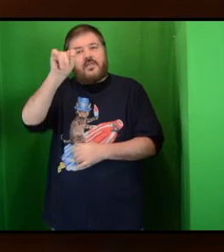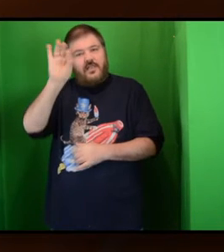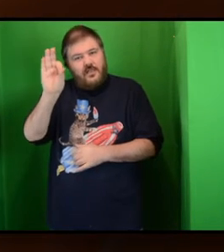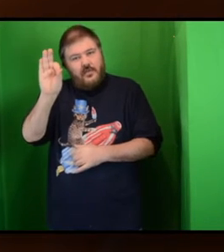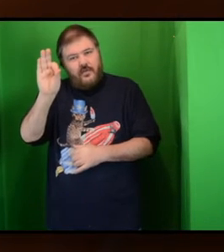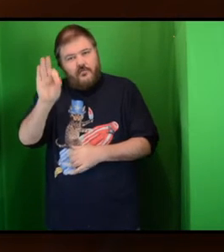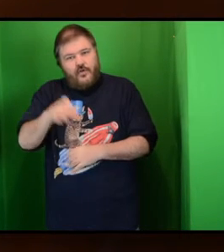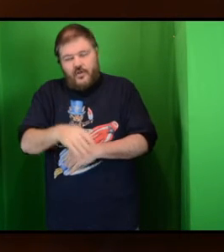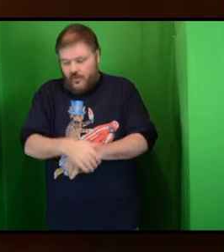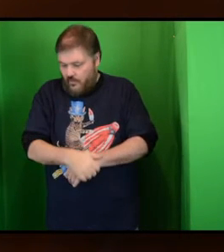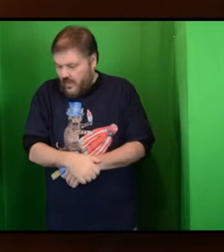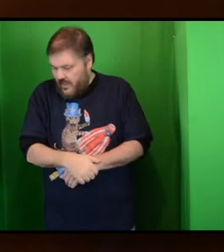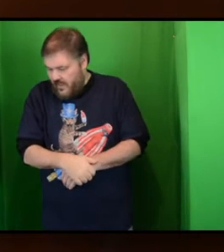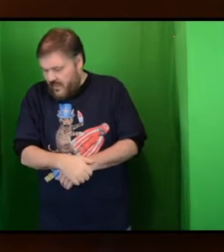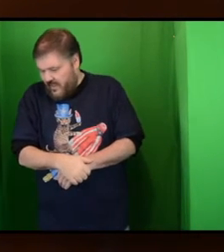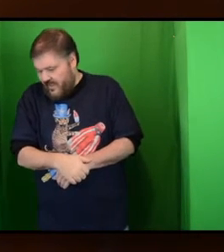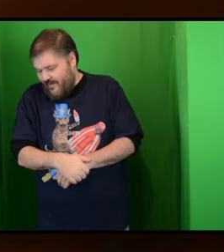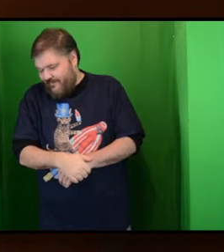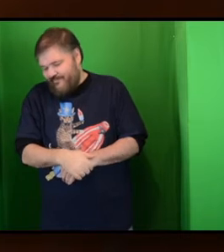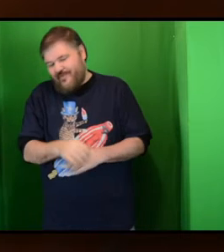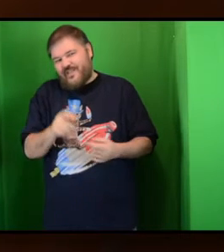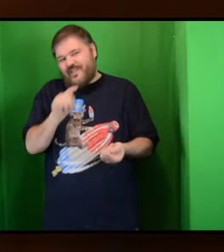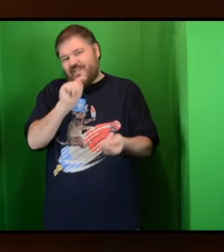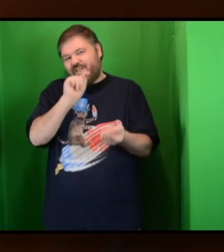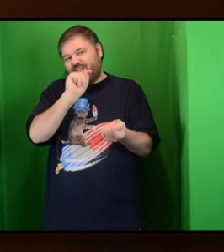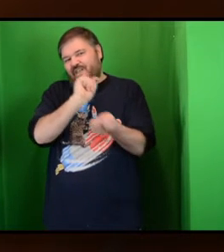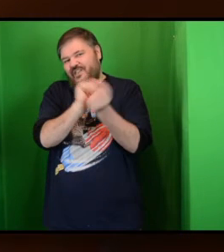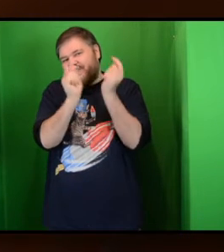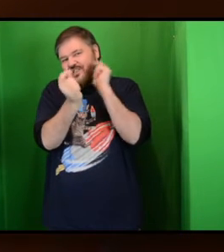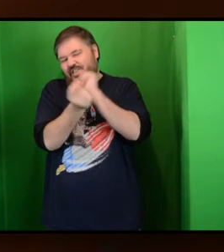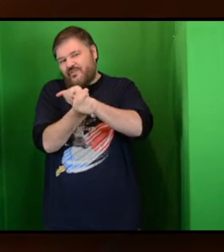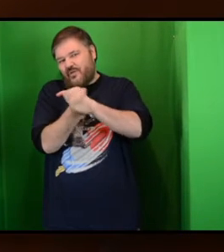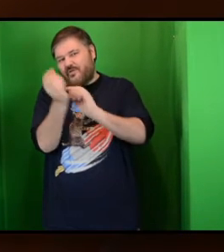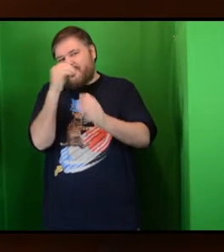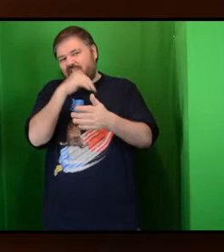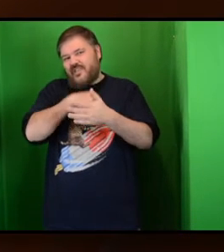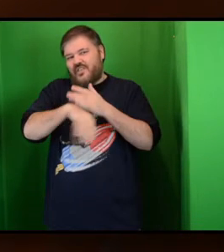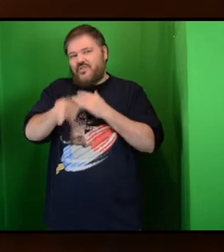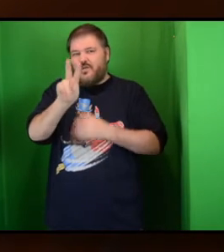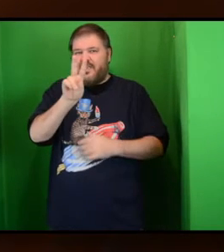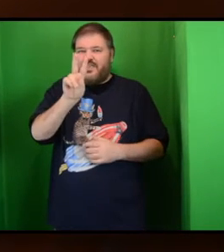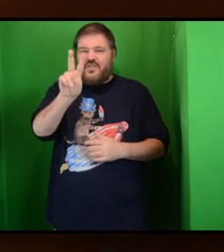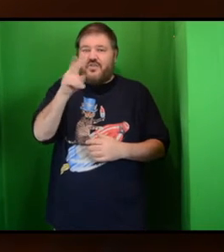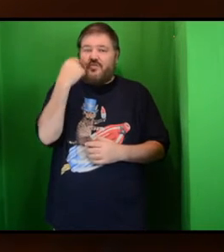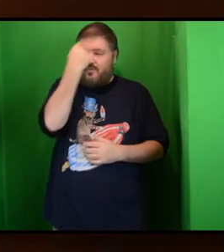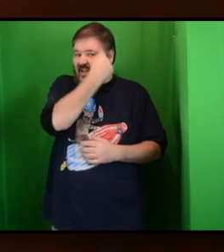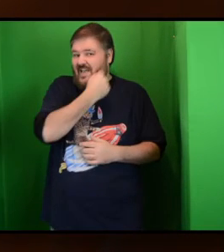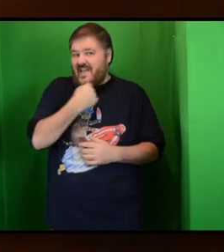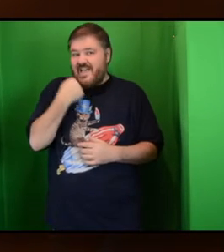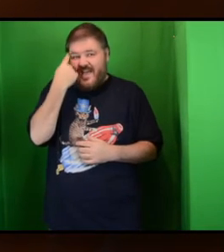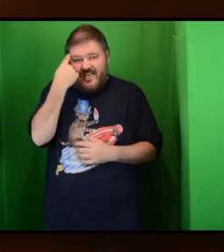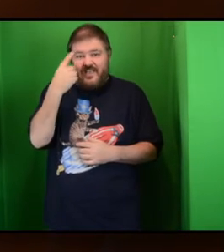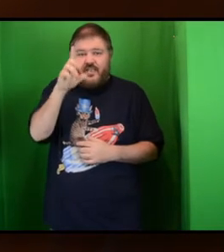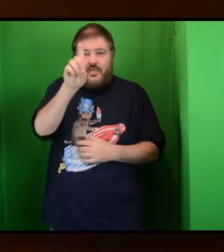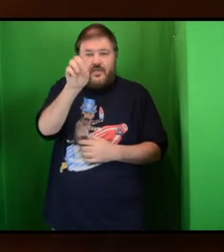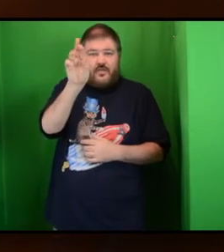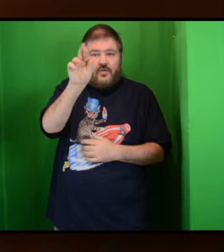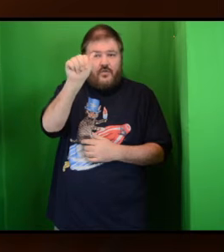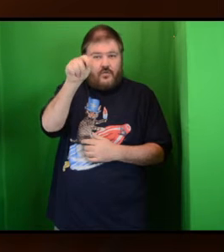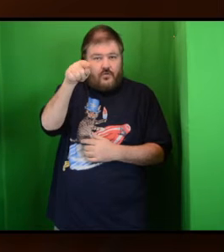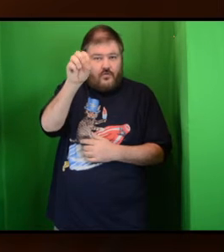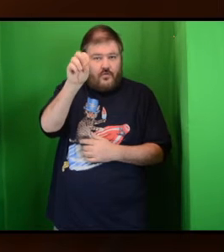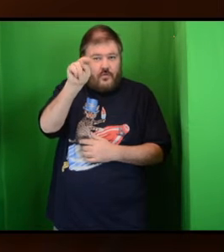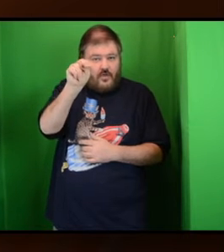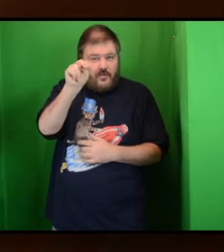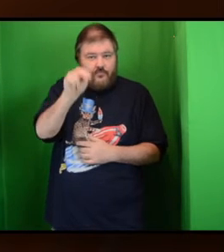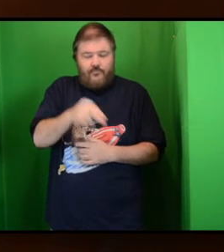back of the head here, you've got a I don't know, it looks more like a lion or